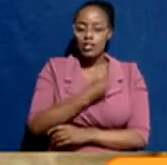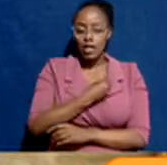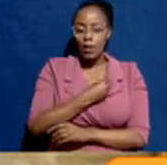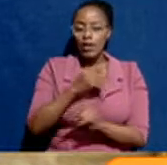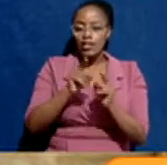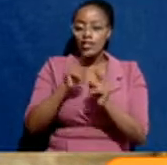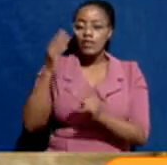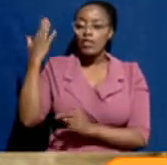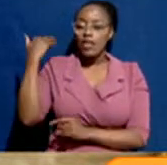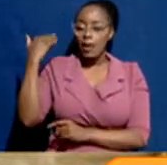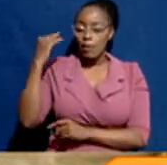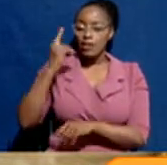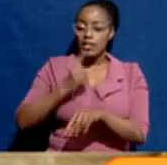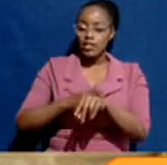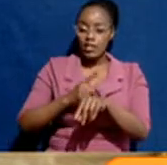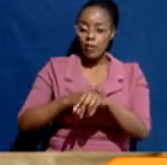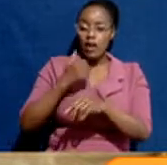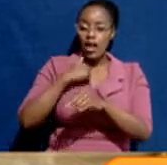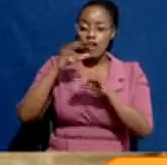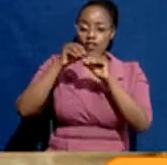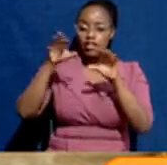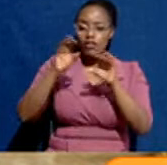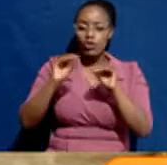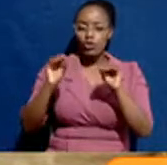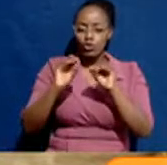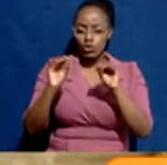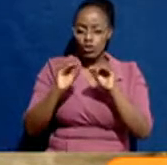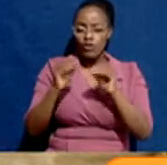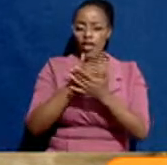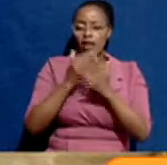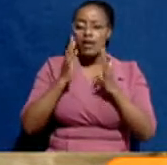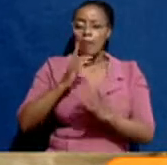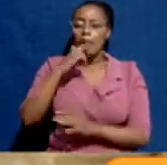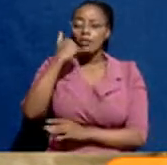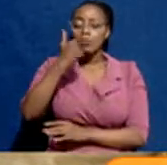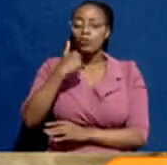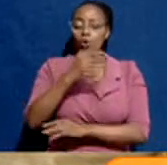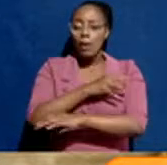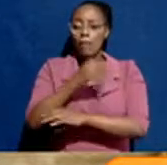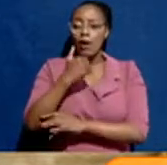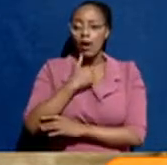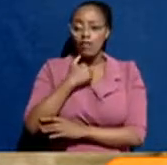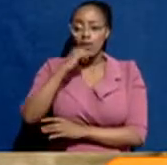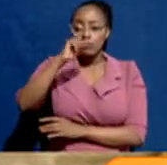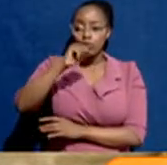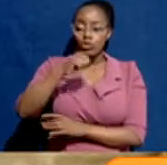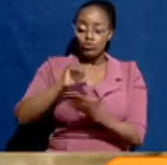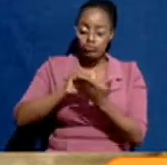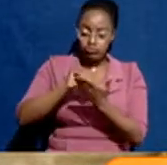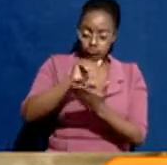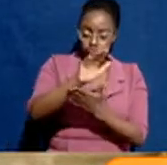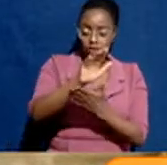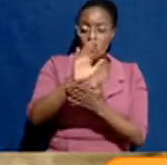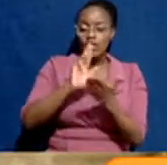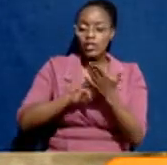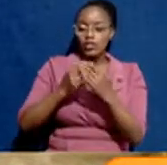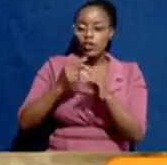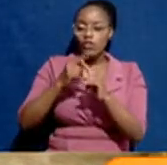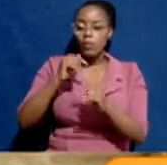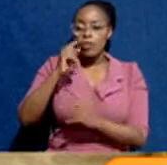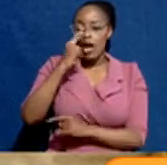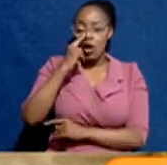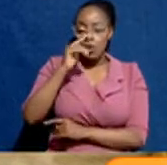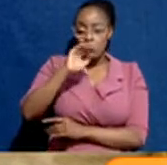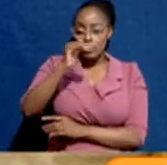In the past, when there was no devolution, anybody who was in power could redirect resources to their home turf.